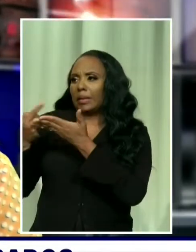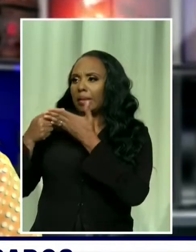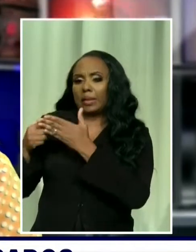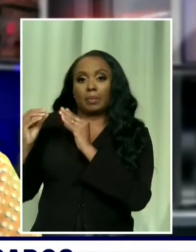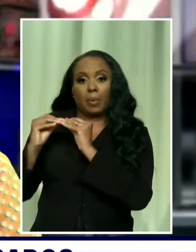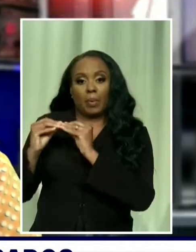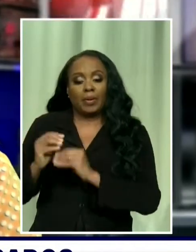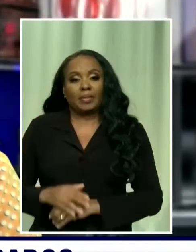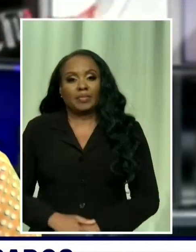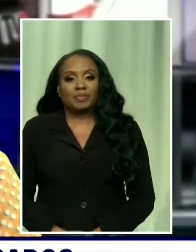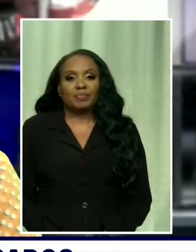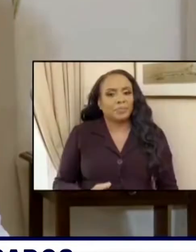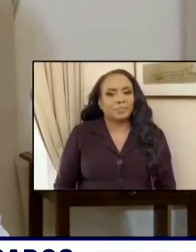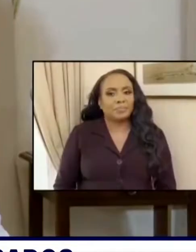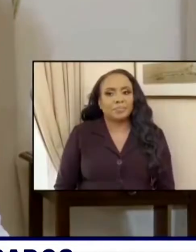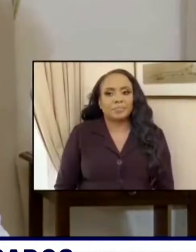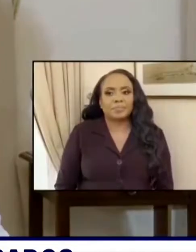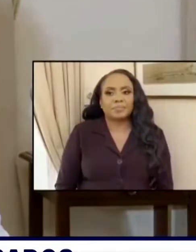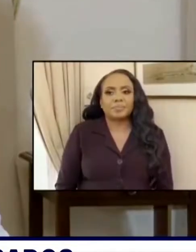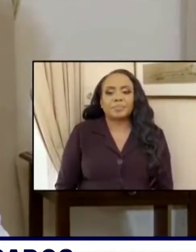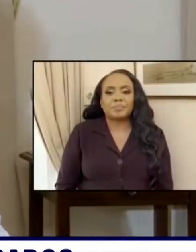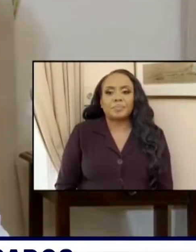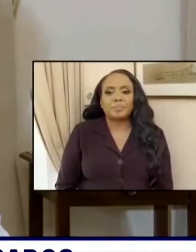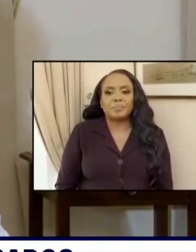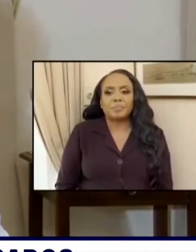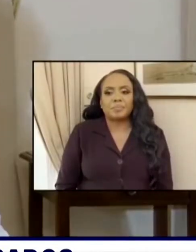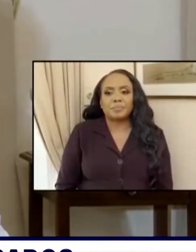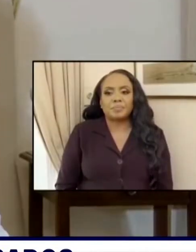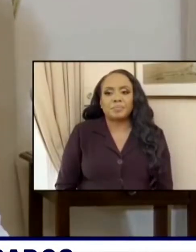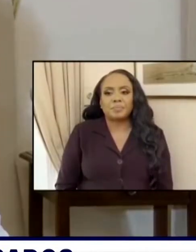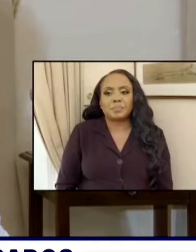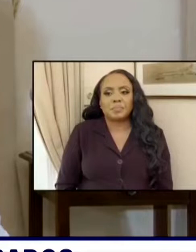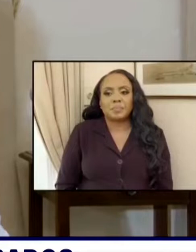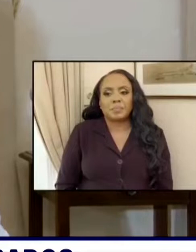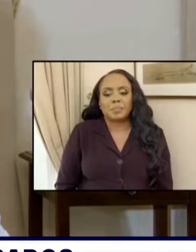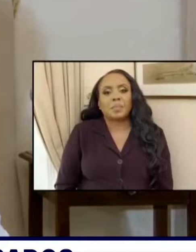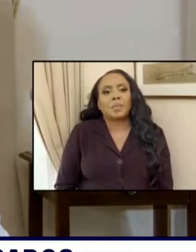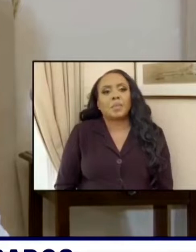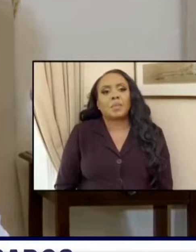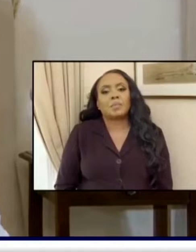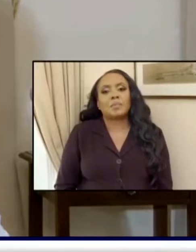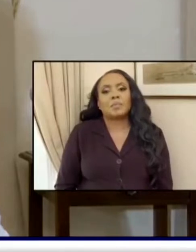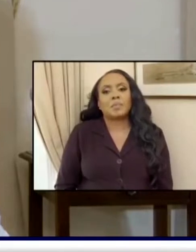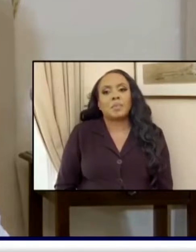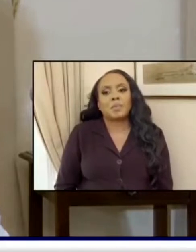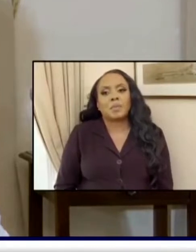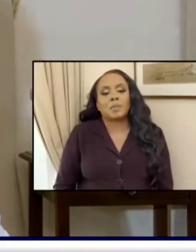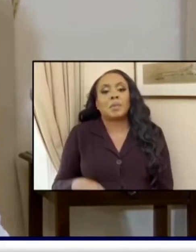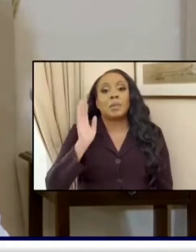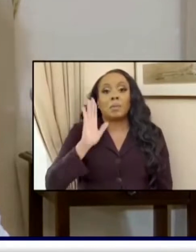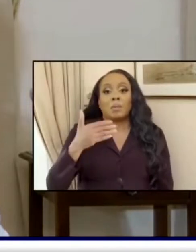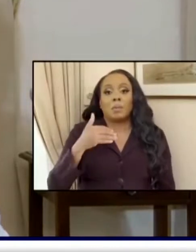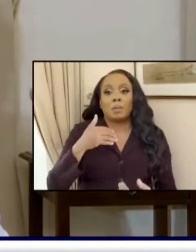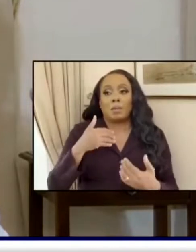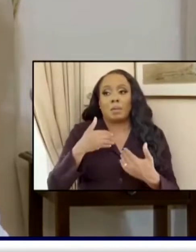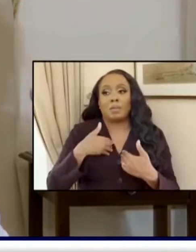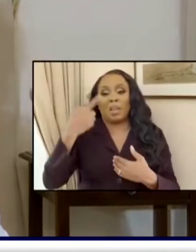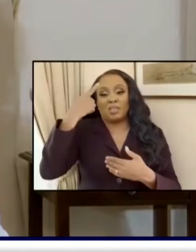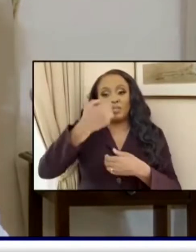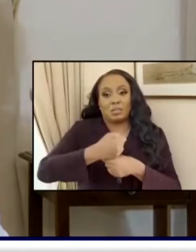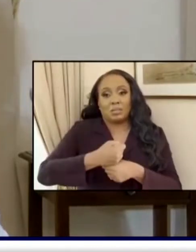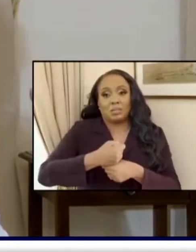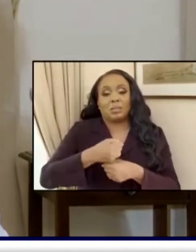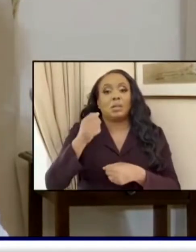talks. I'm referring to the Resilience and Sustainability Trust, which will make available to us another